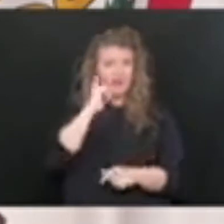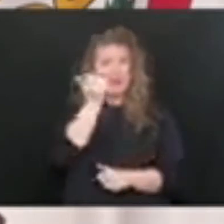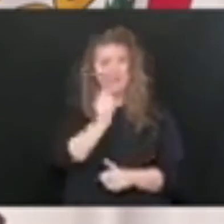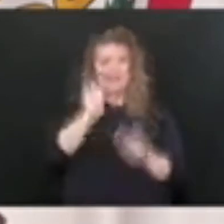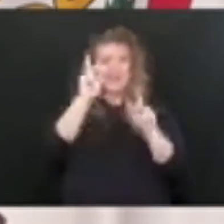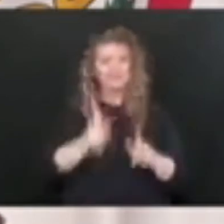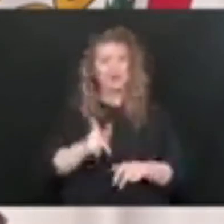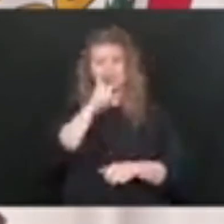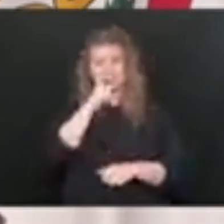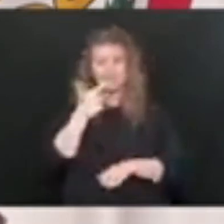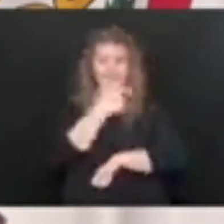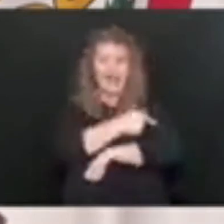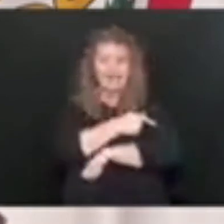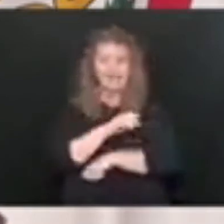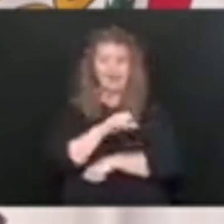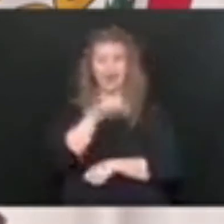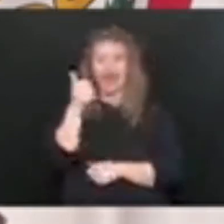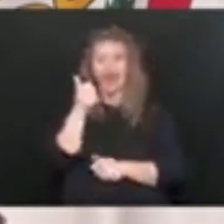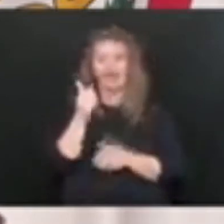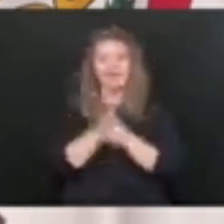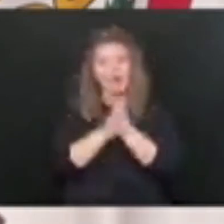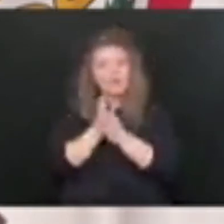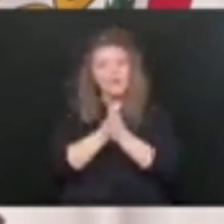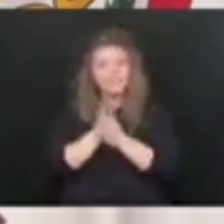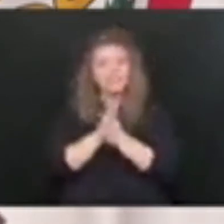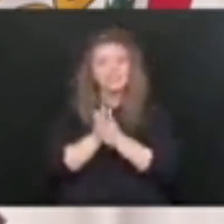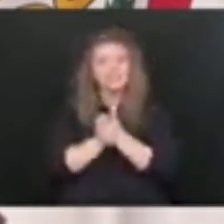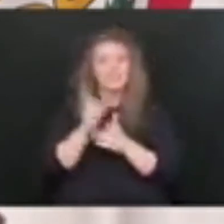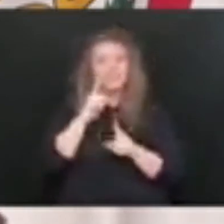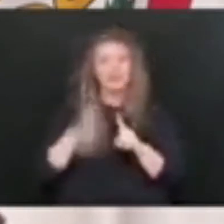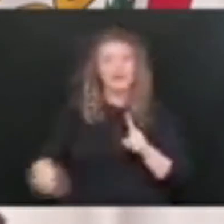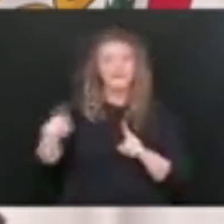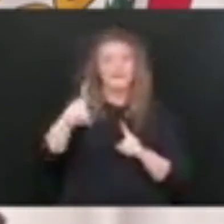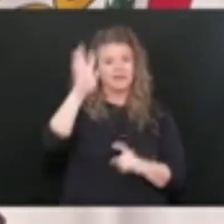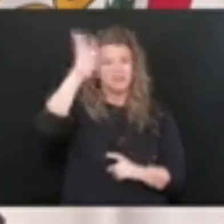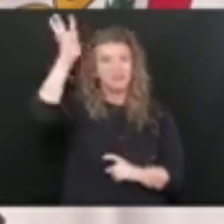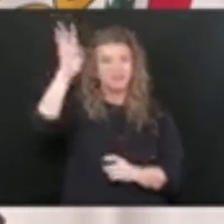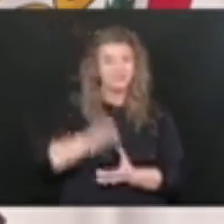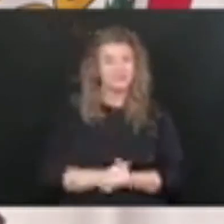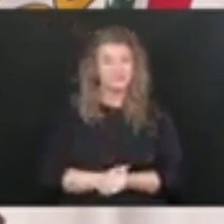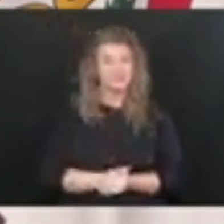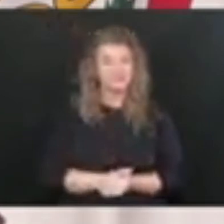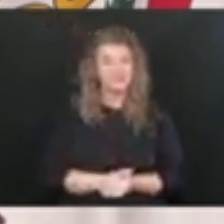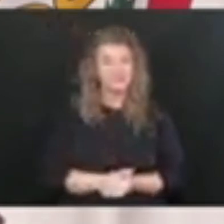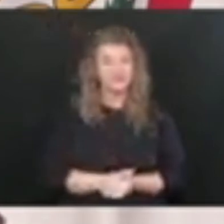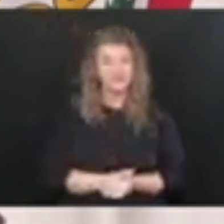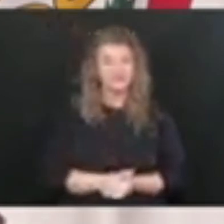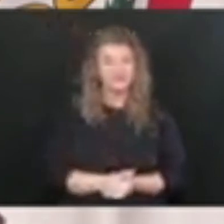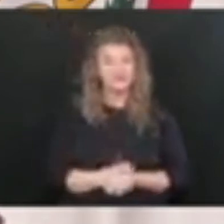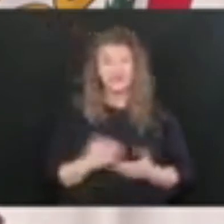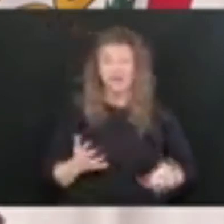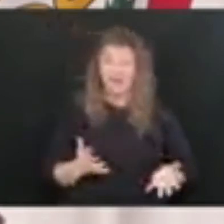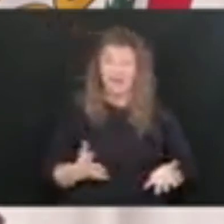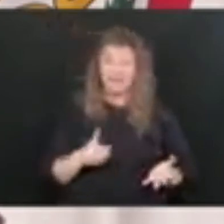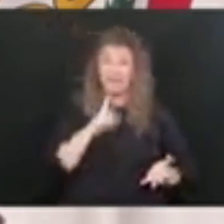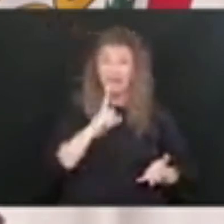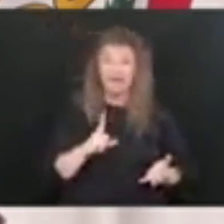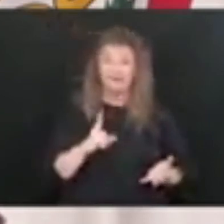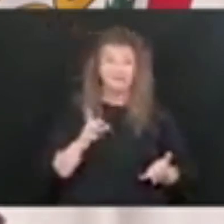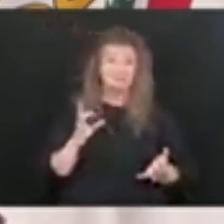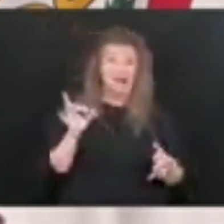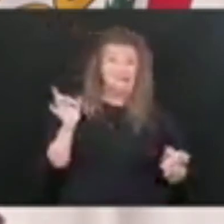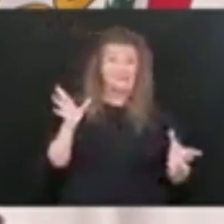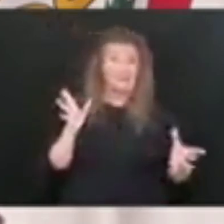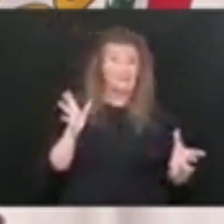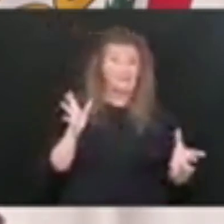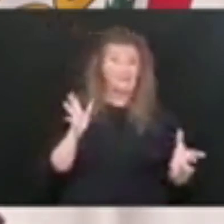that's vaccinated or other incentives they can come up with. It's a crying shame if you really think about it,